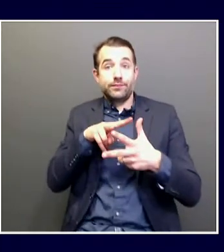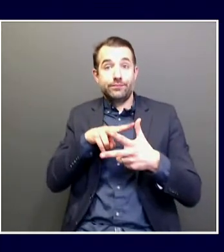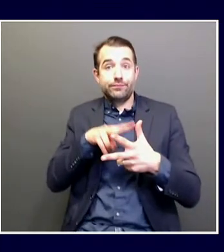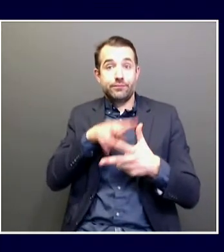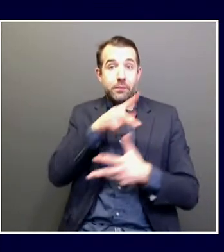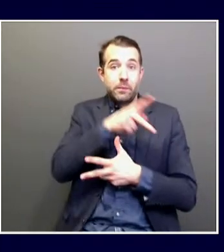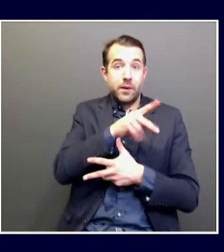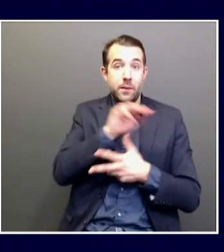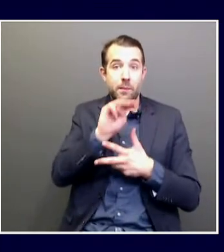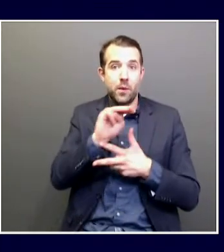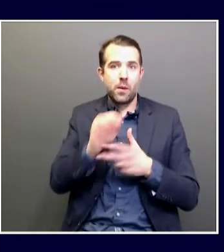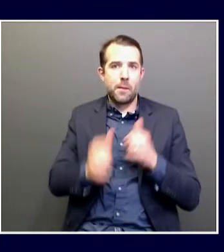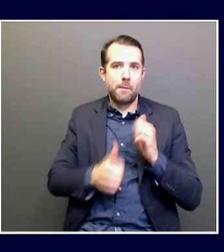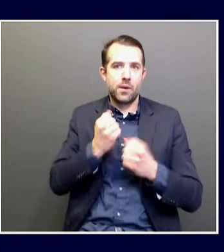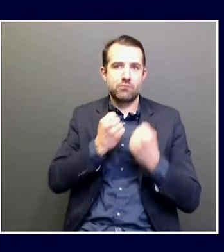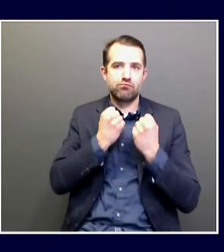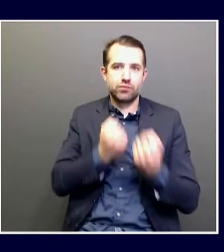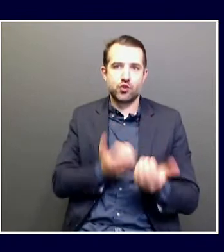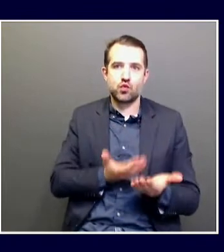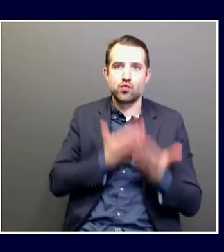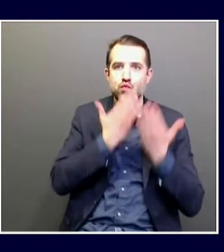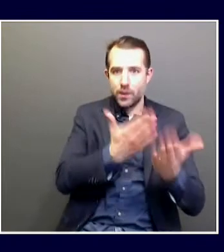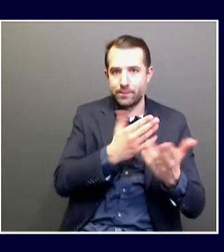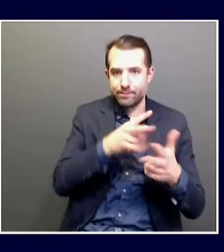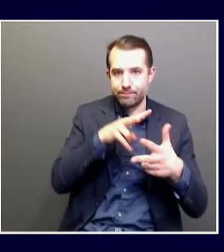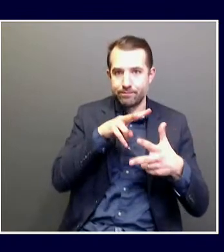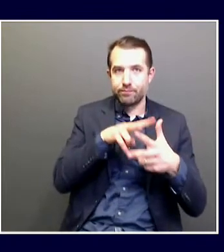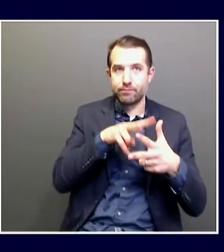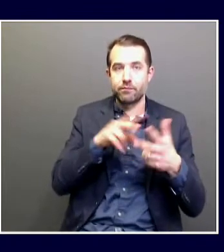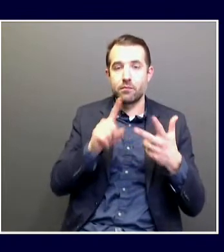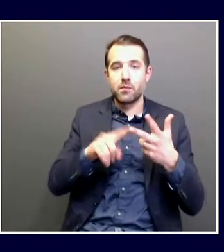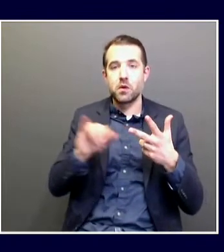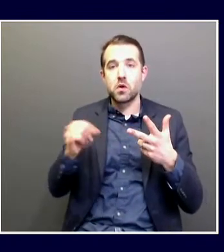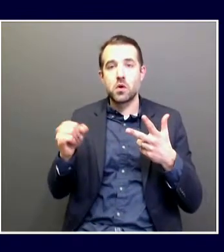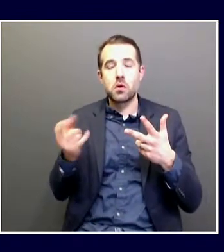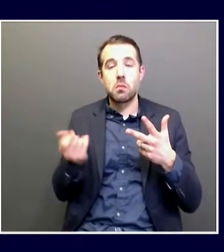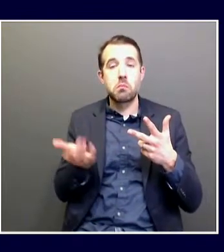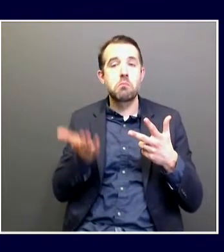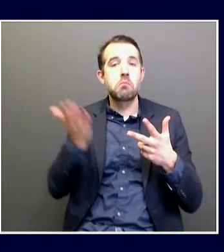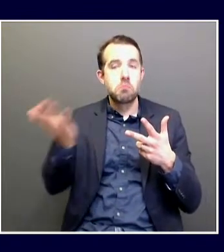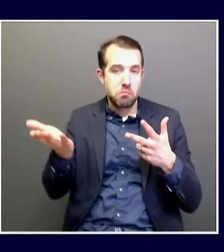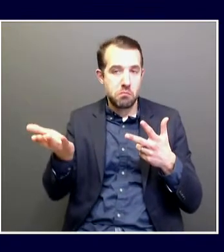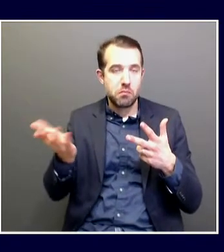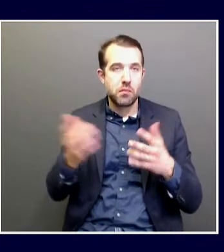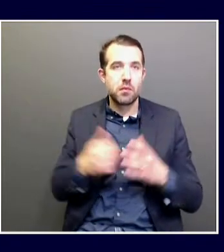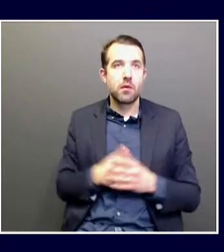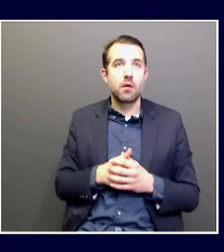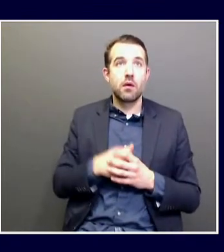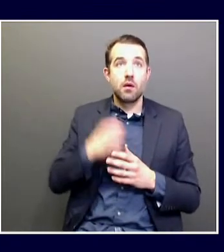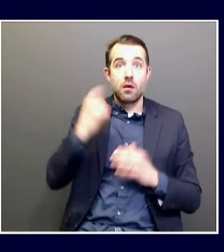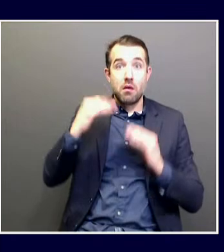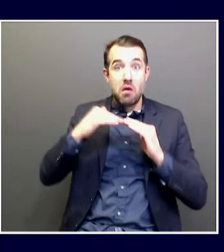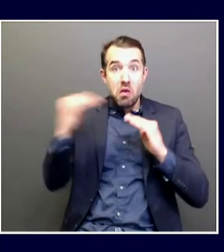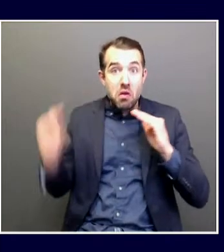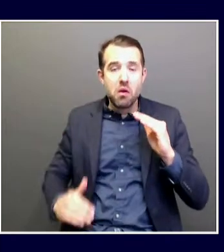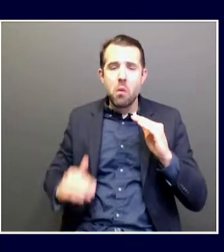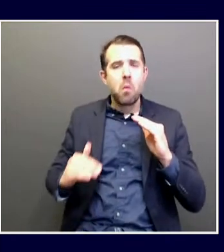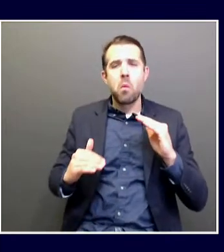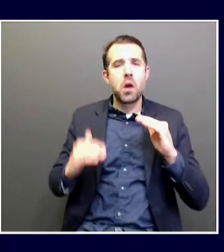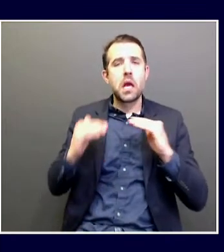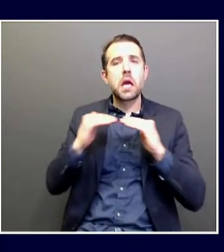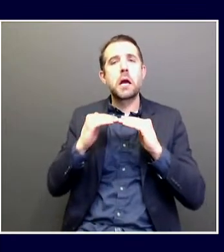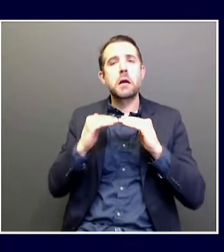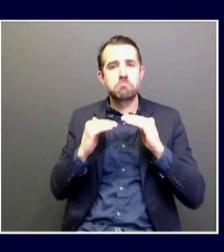over the J&J vaccine. Now, this doesn't mean that the J&J vaccine is substandard in any way. It means that if you've got a choice,